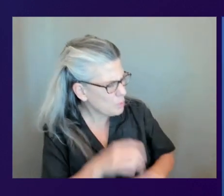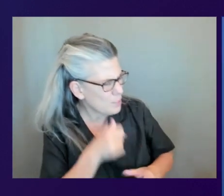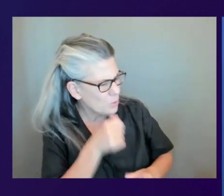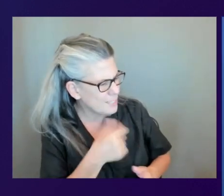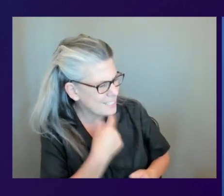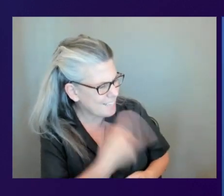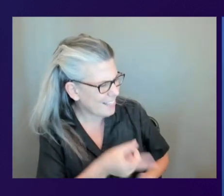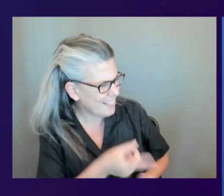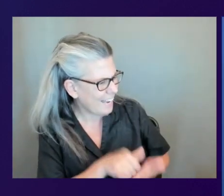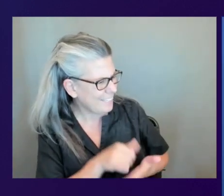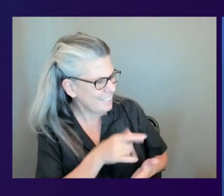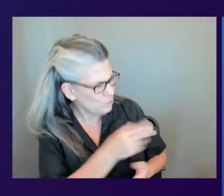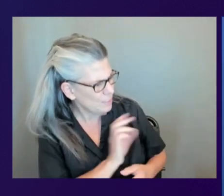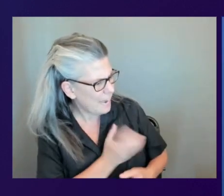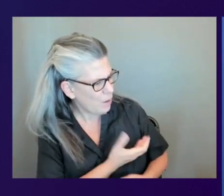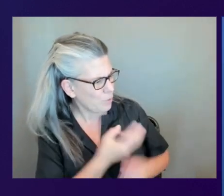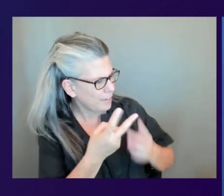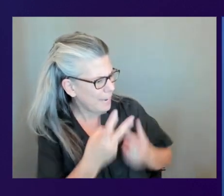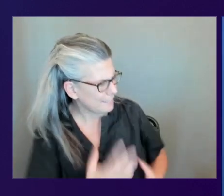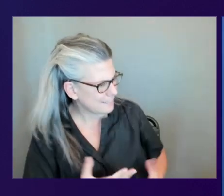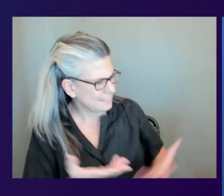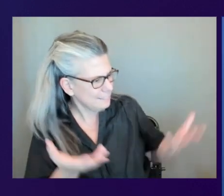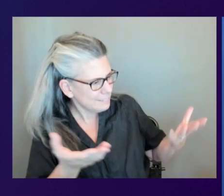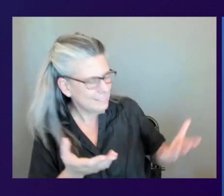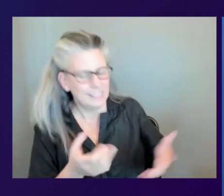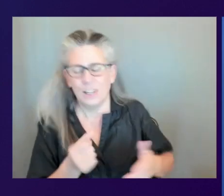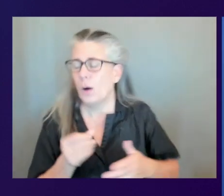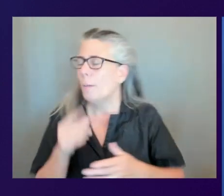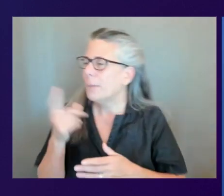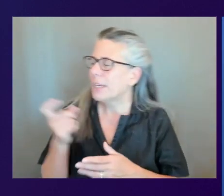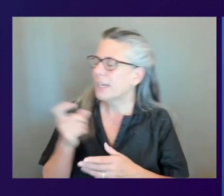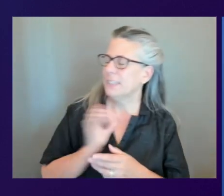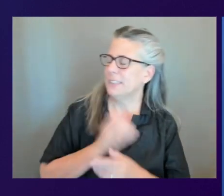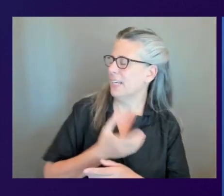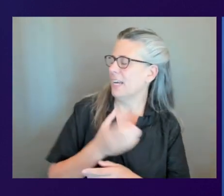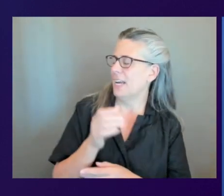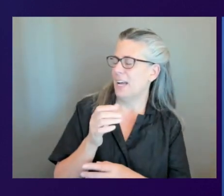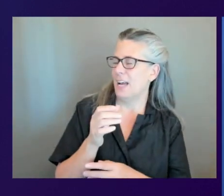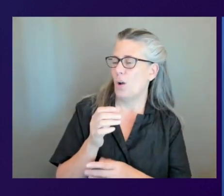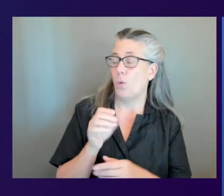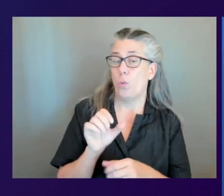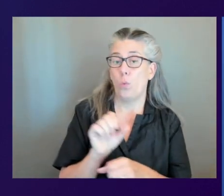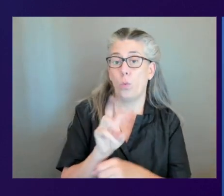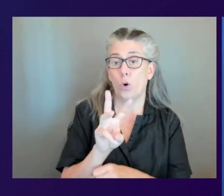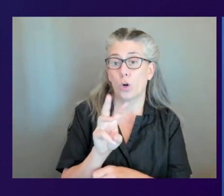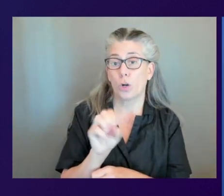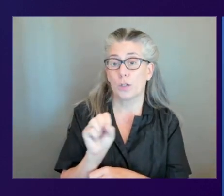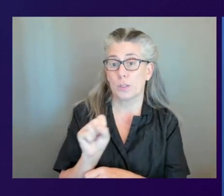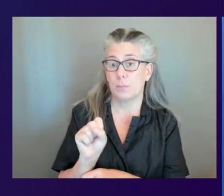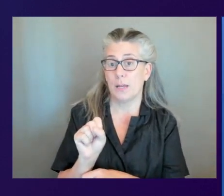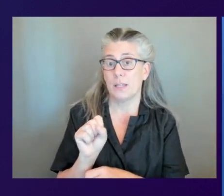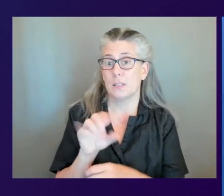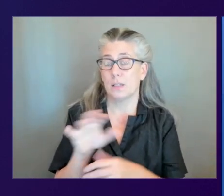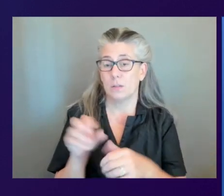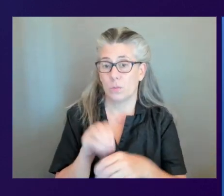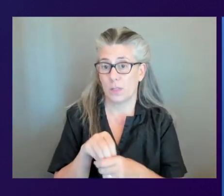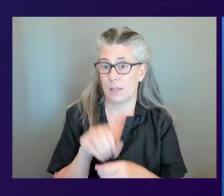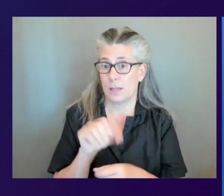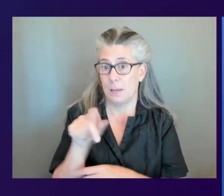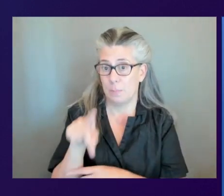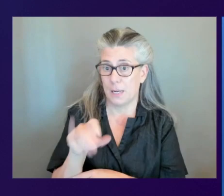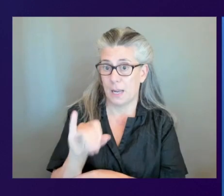saying because of the Workspaces Core API, it's just going and provisioning these things out